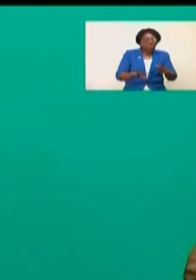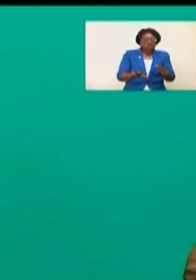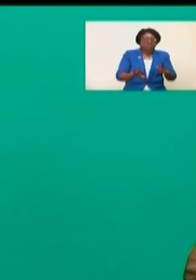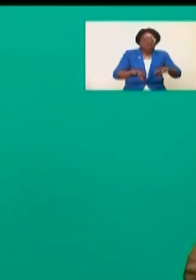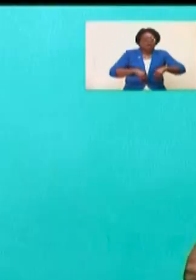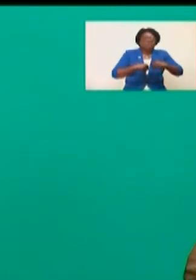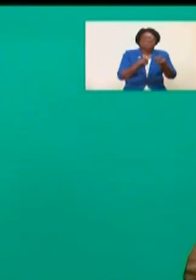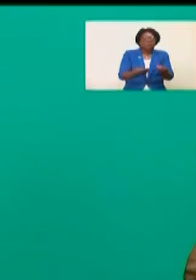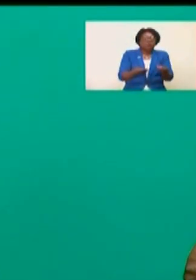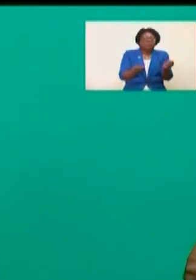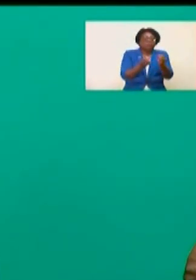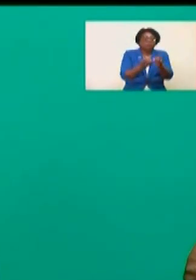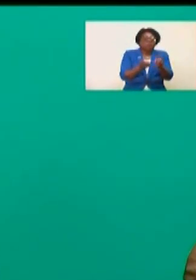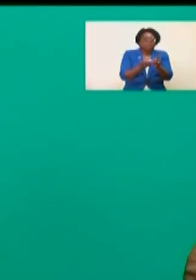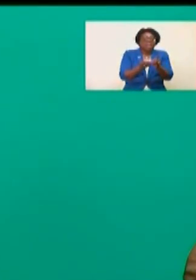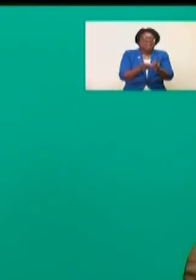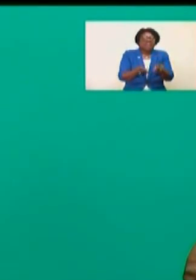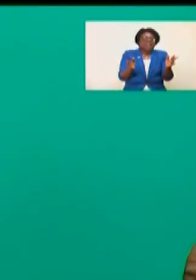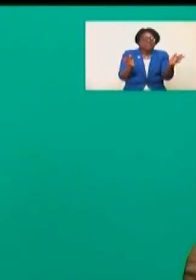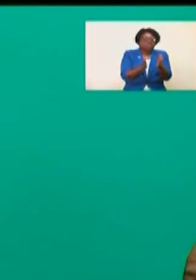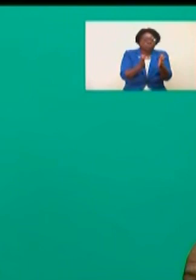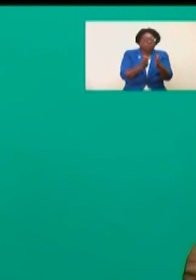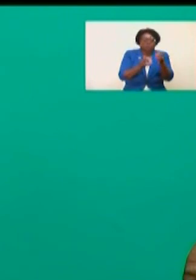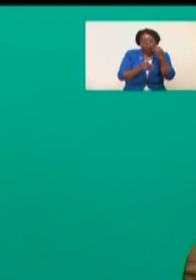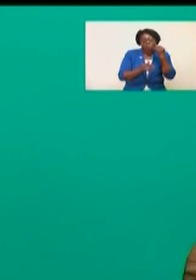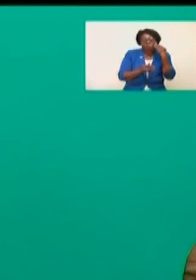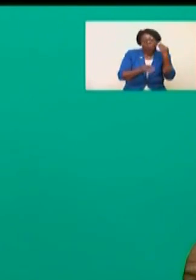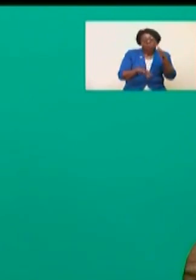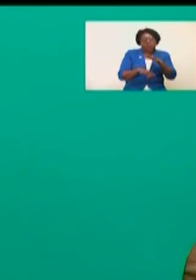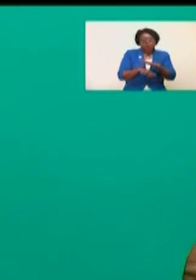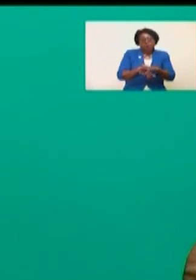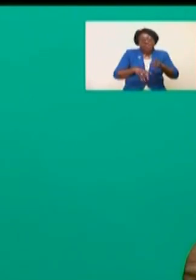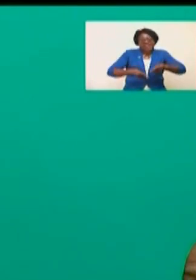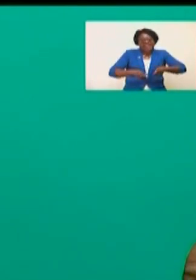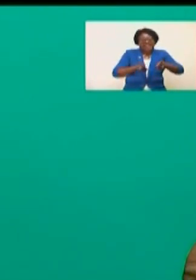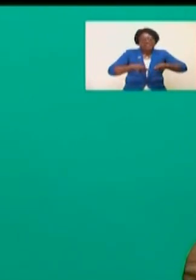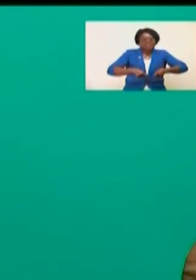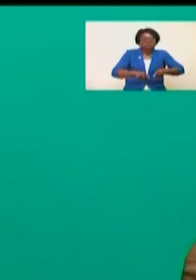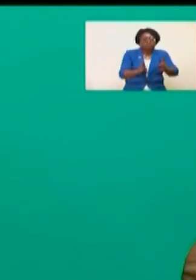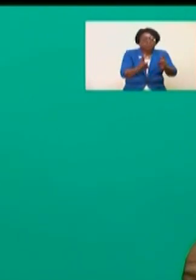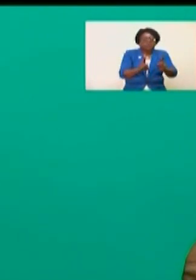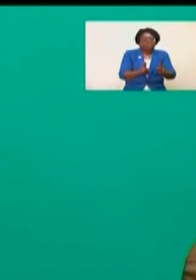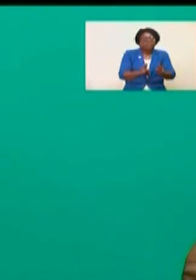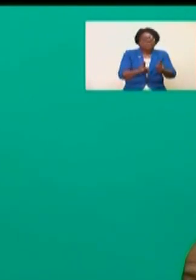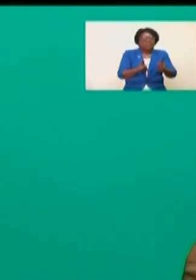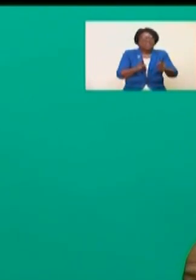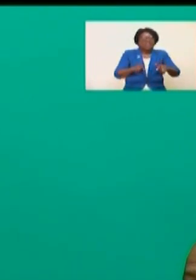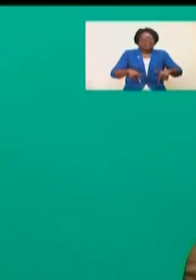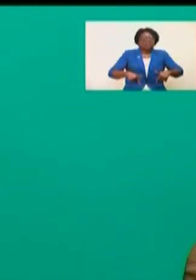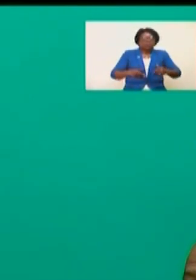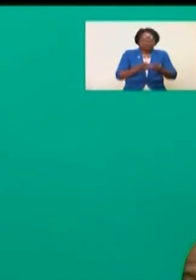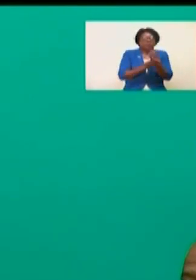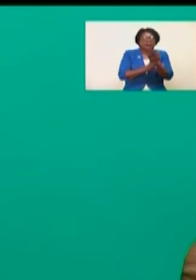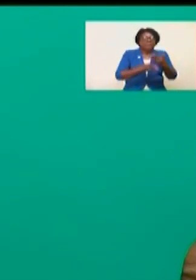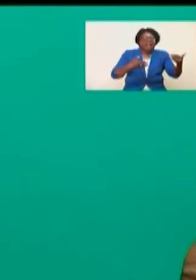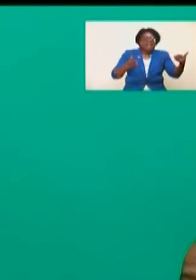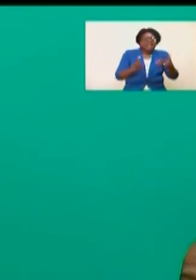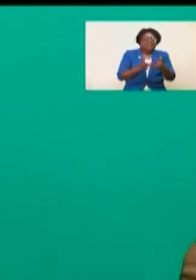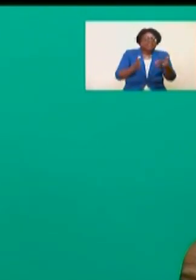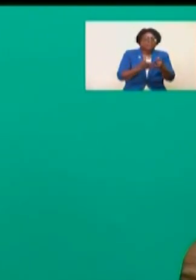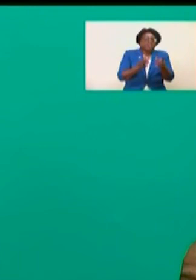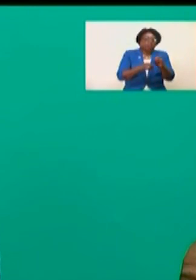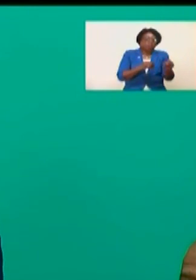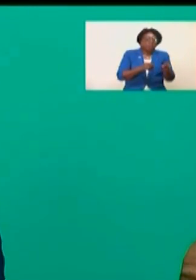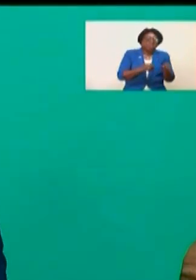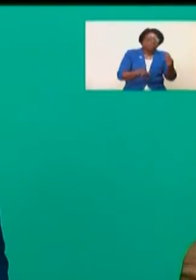home in Delancey Street. Yet somehow, I persevered against many odds that were stacked against black